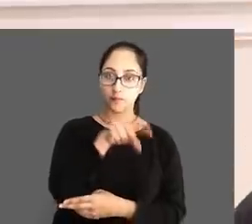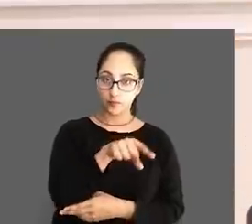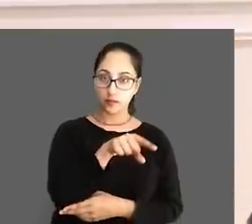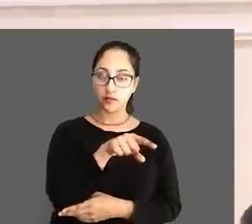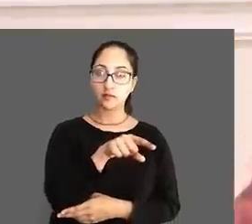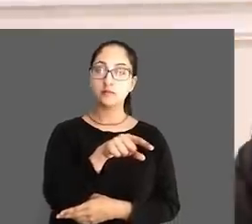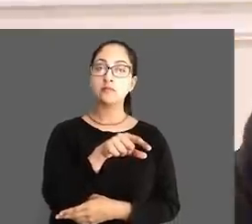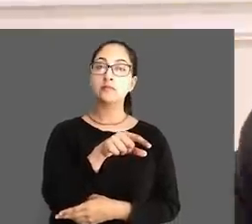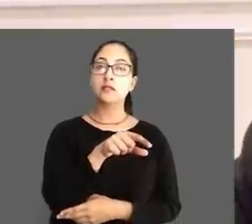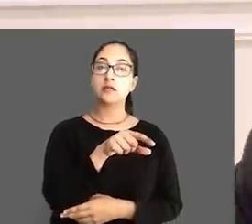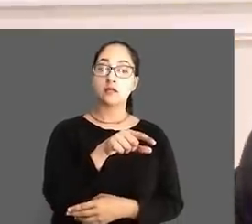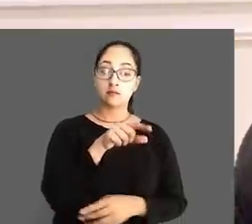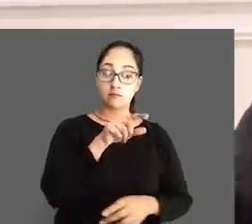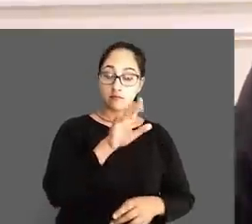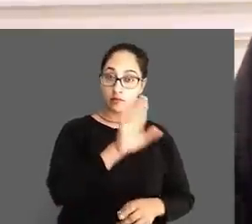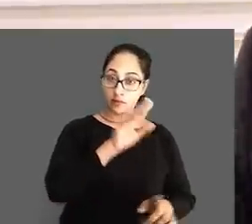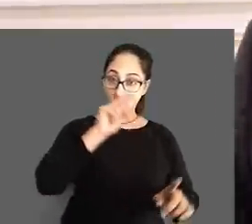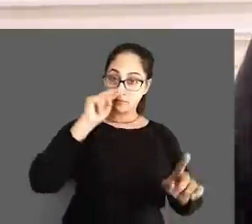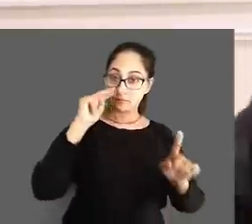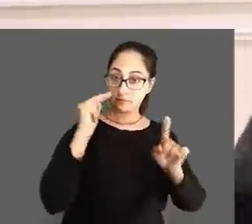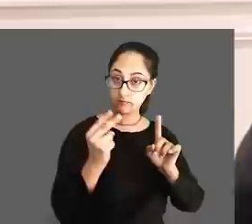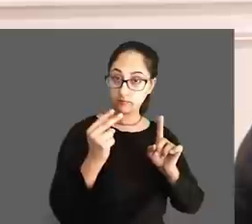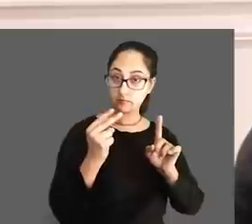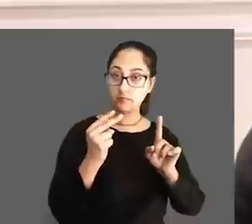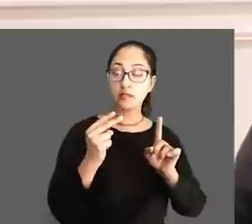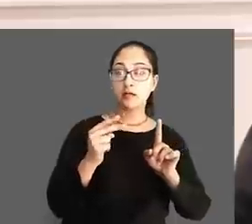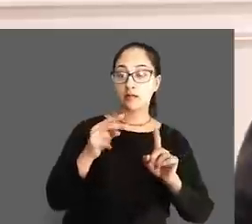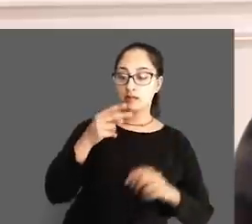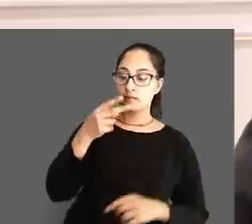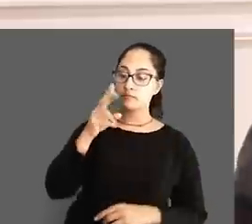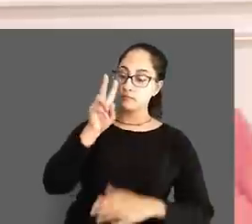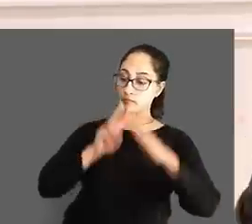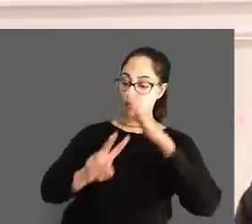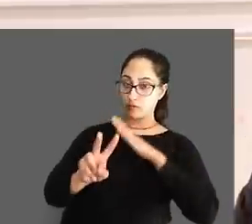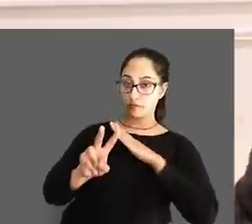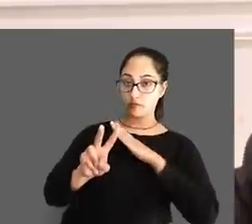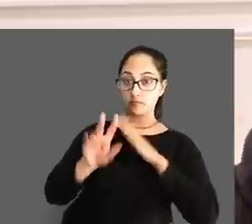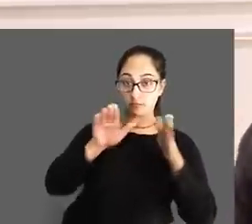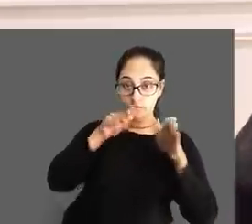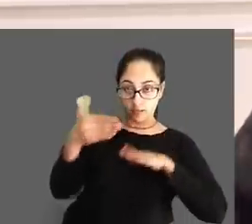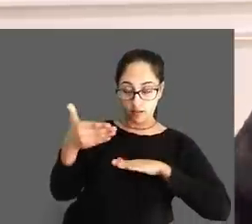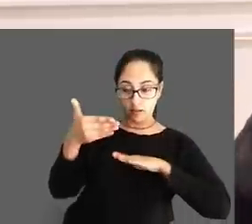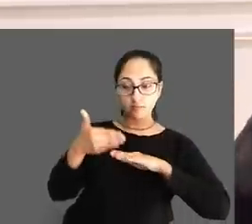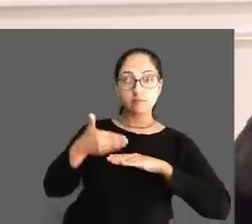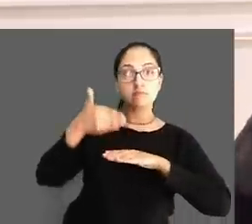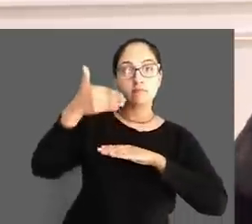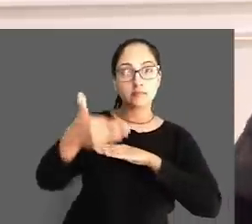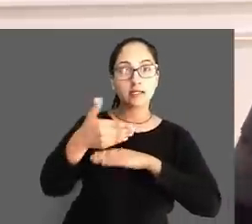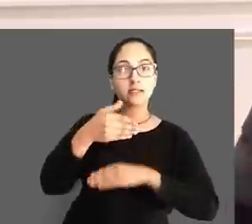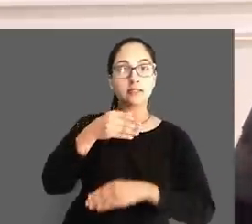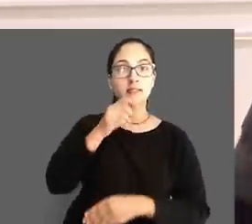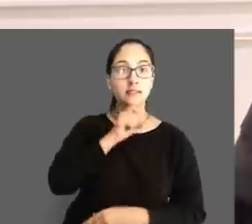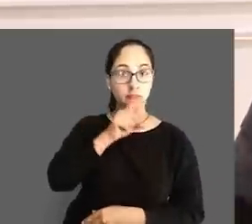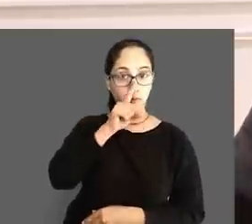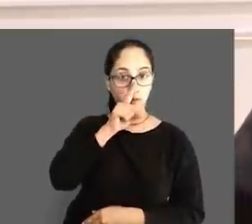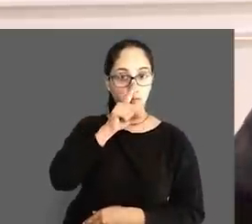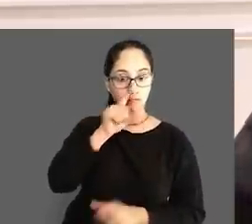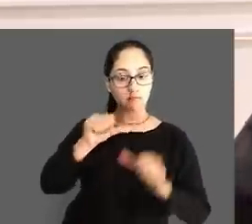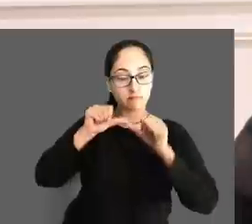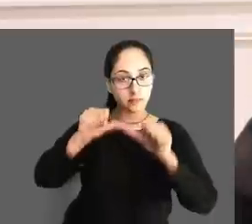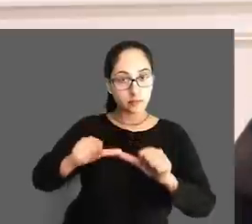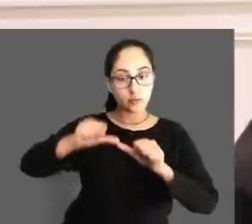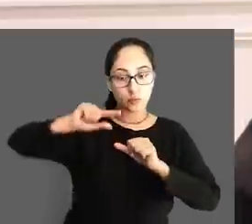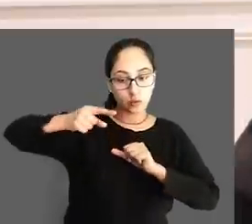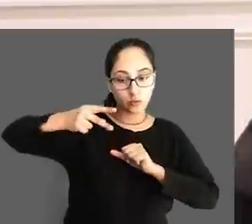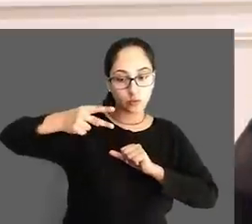believed that there were 11 more Imams, and the belief is that their 12th Imam is currently hidden from the